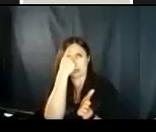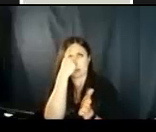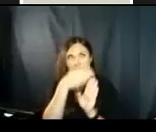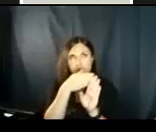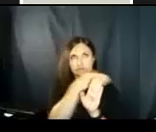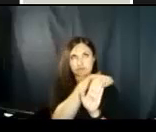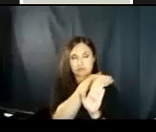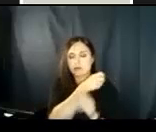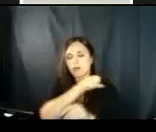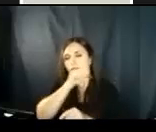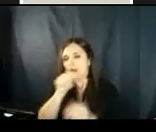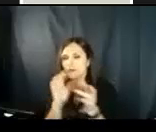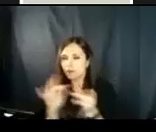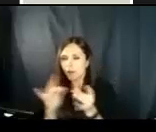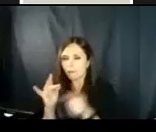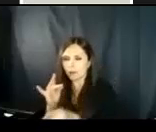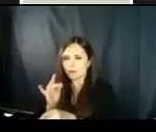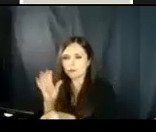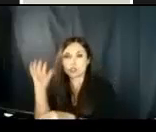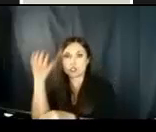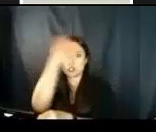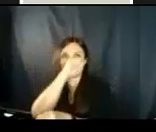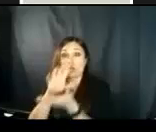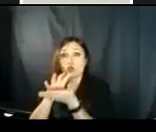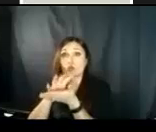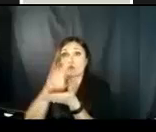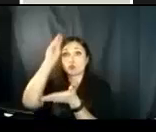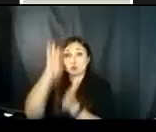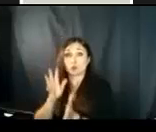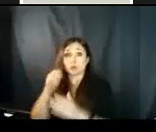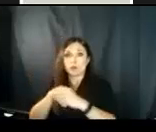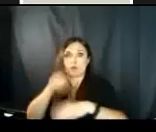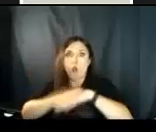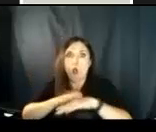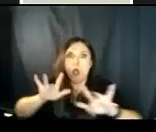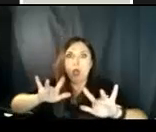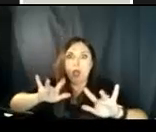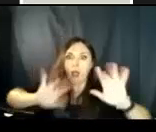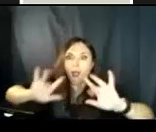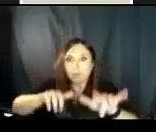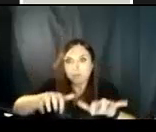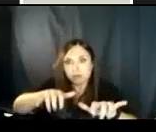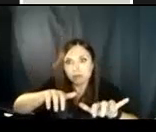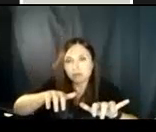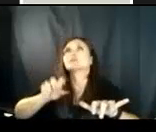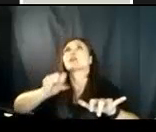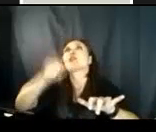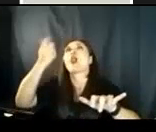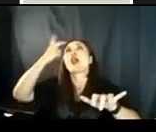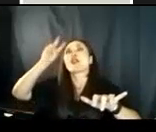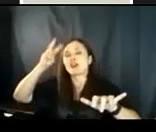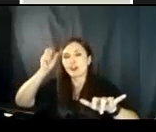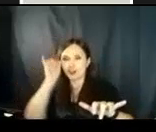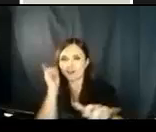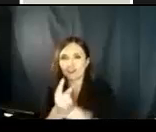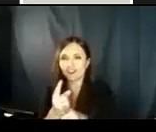this comment. There is an assumption that students are engaged when they're in a computer. That is absolutely another misconception right